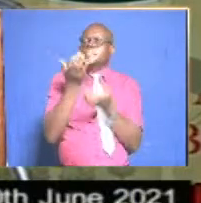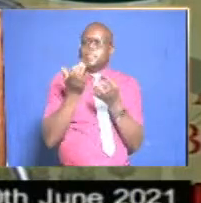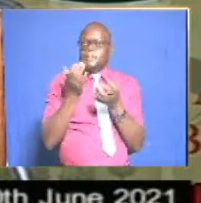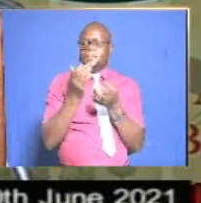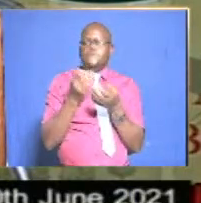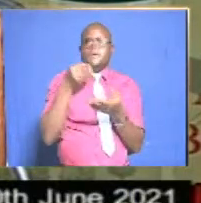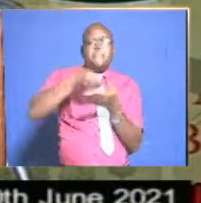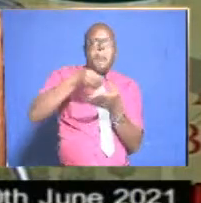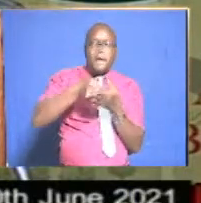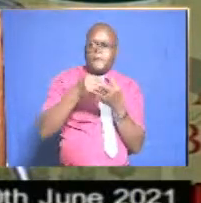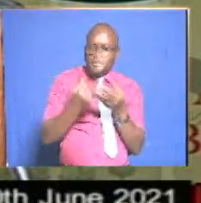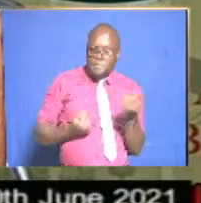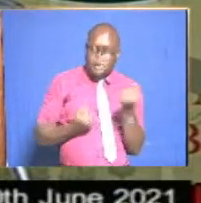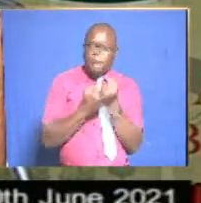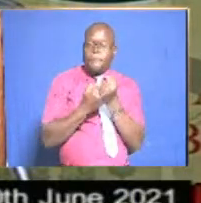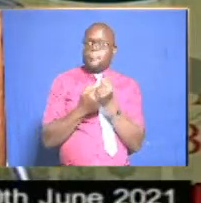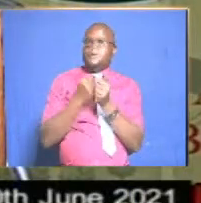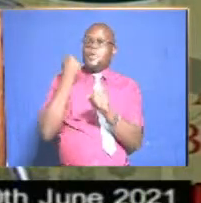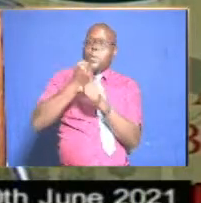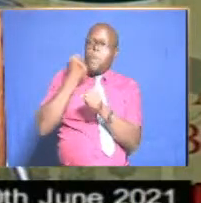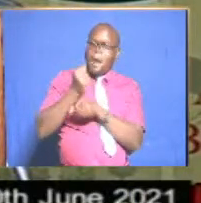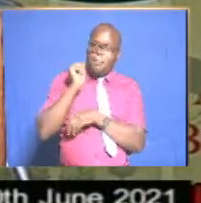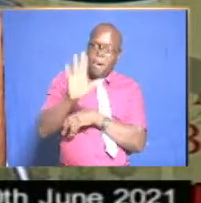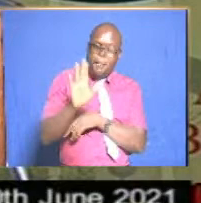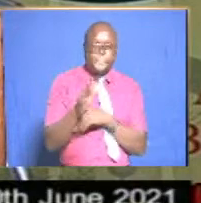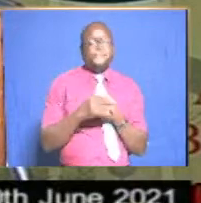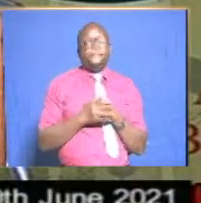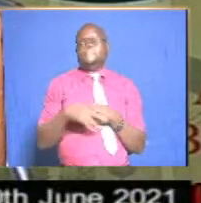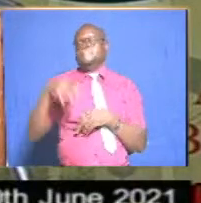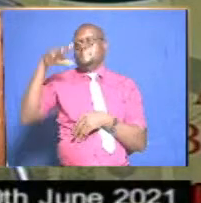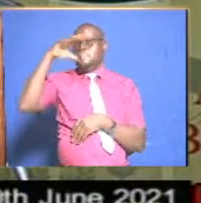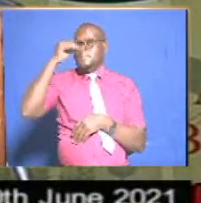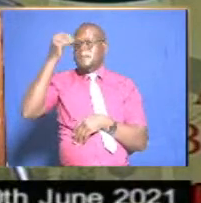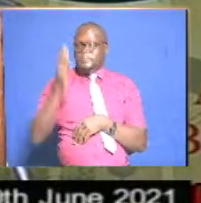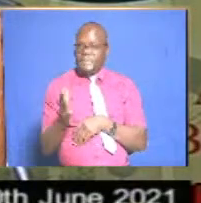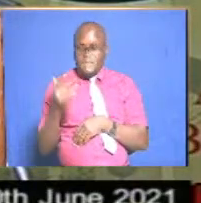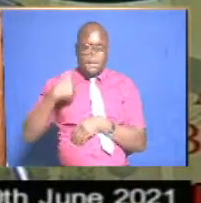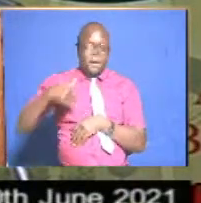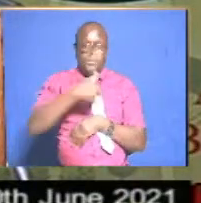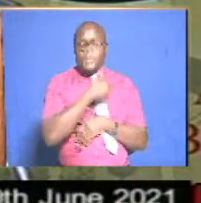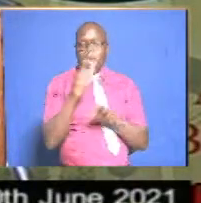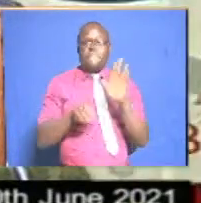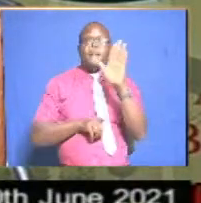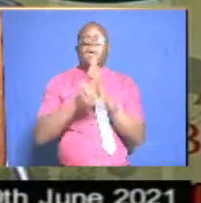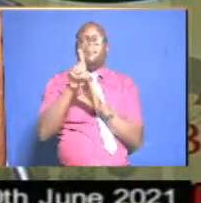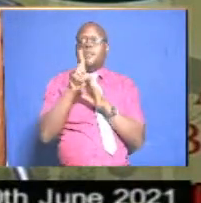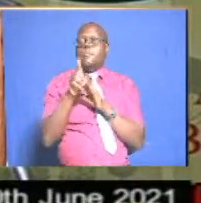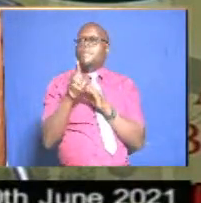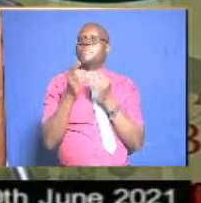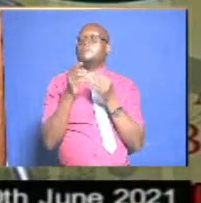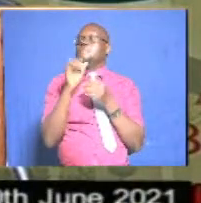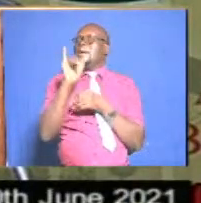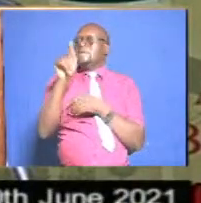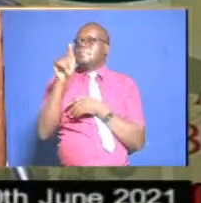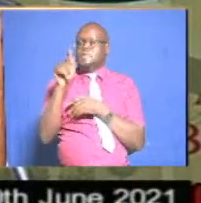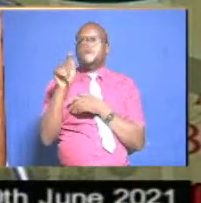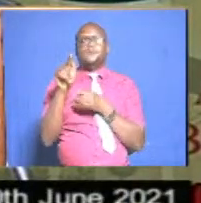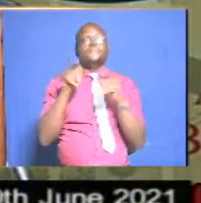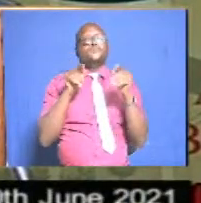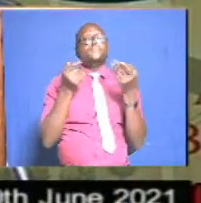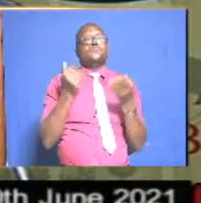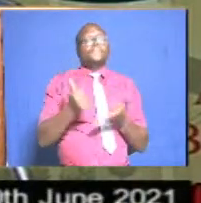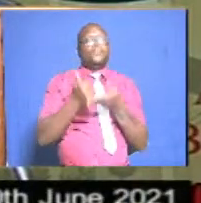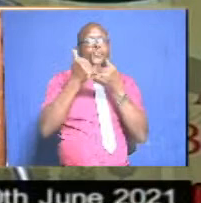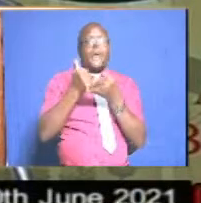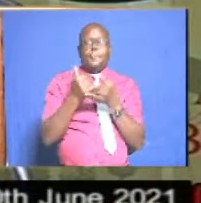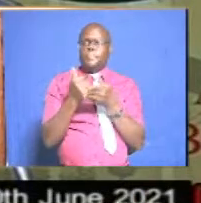cash to meet critical obligations. Mr. Speaker, we have developed a robust information management system to strengthen the